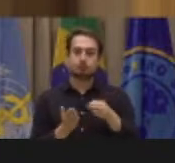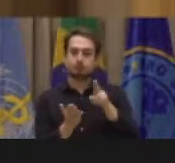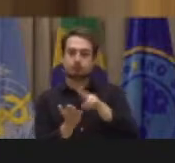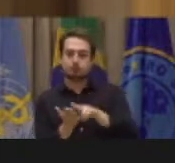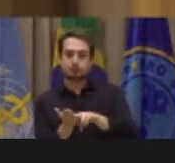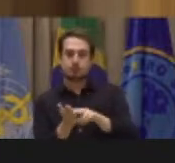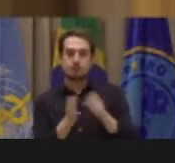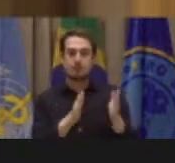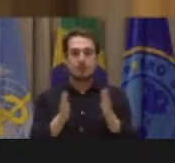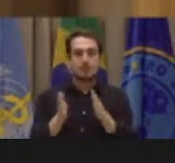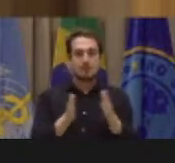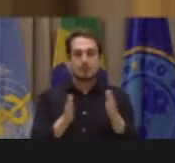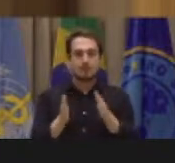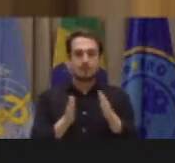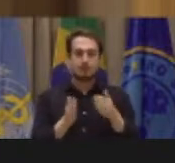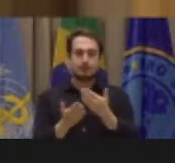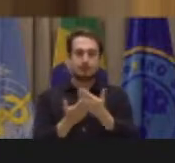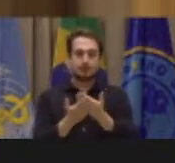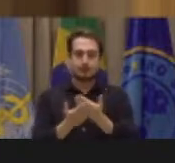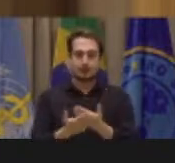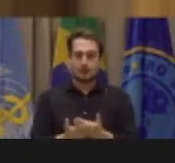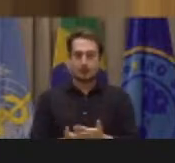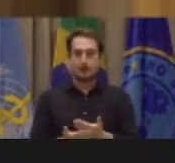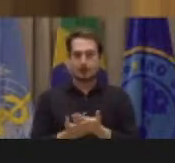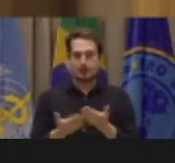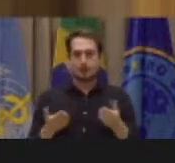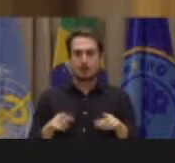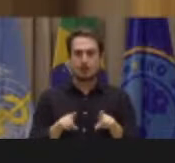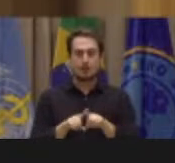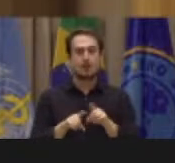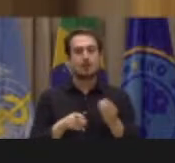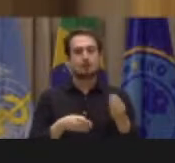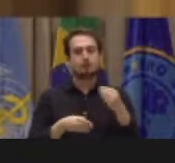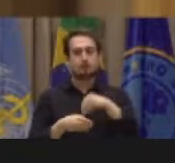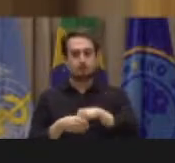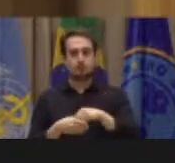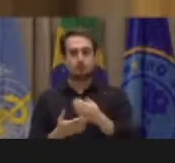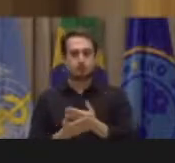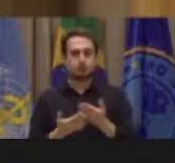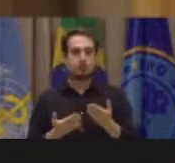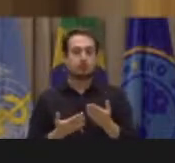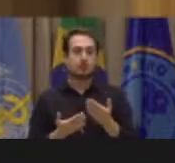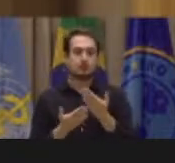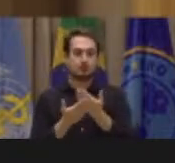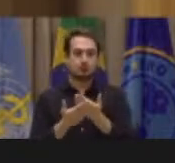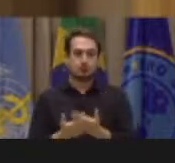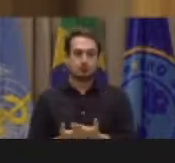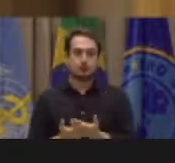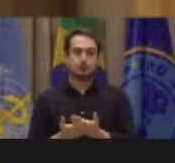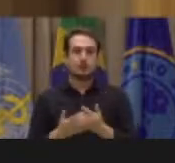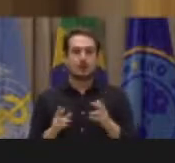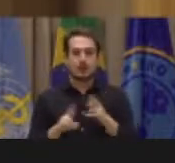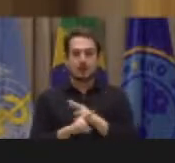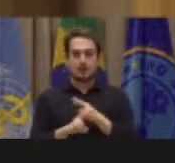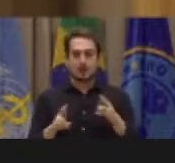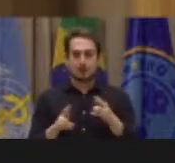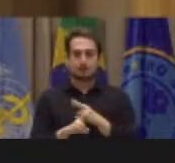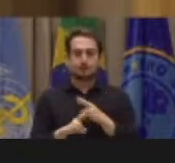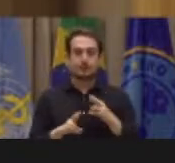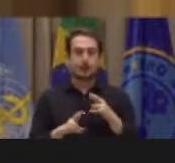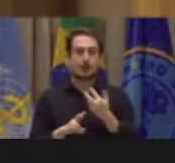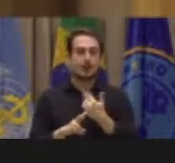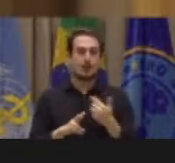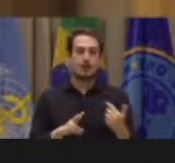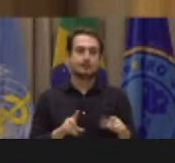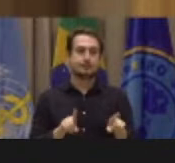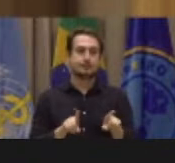from out of the hospital and they were included in the study. About the